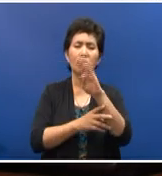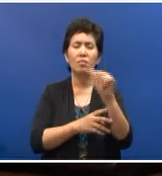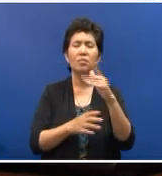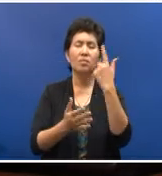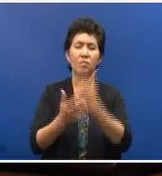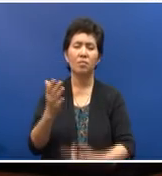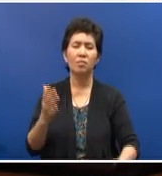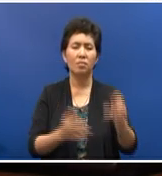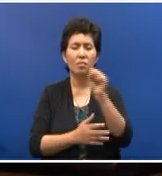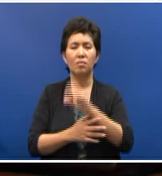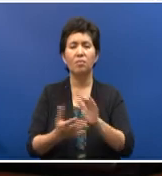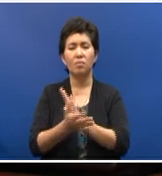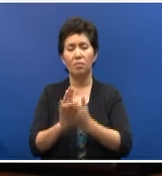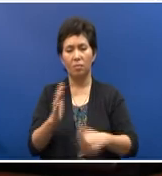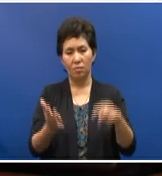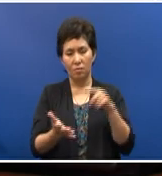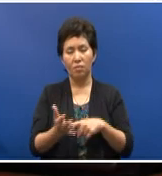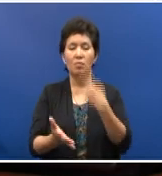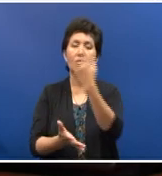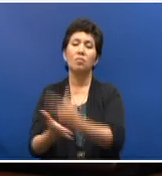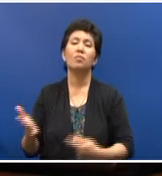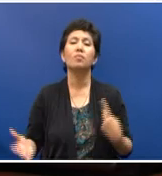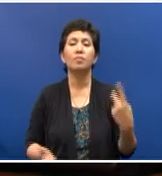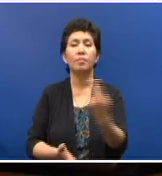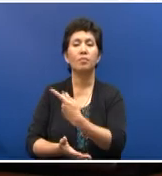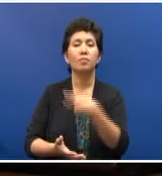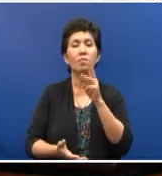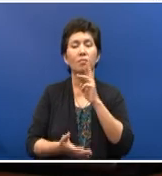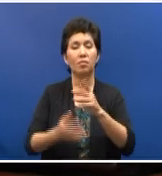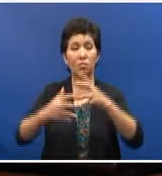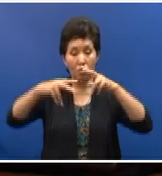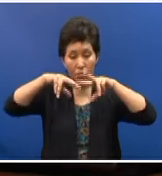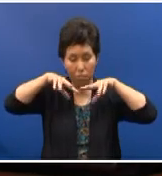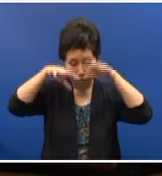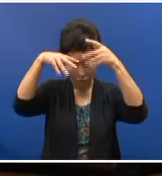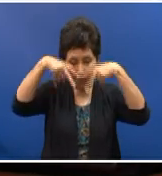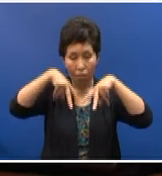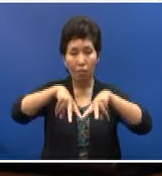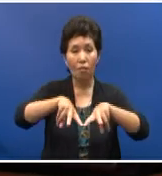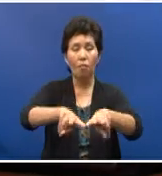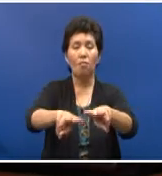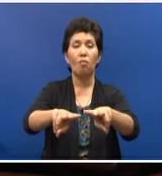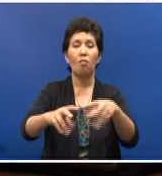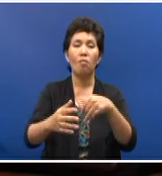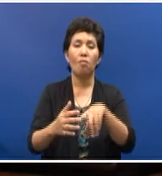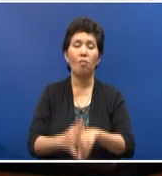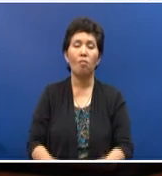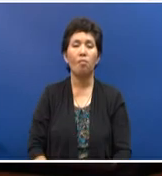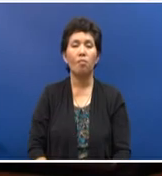these subjects? Okay, so this is what we are going to explore for this topic. Okay.